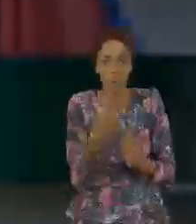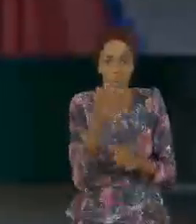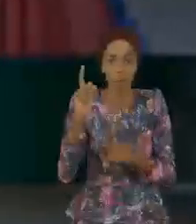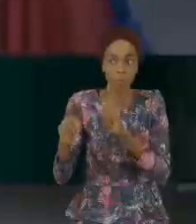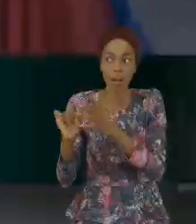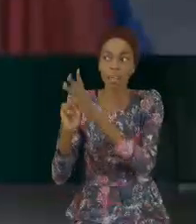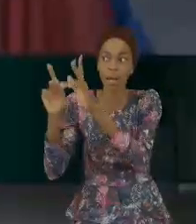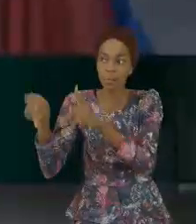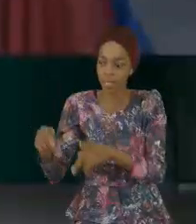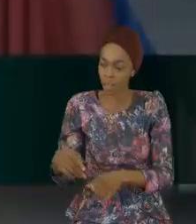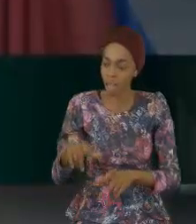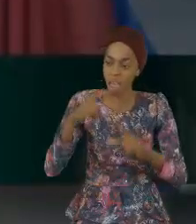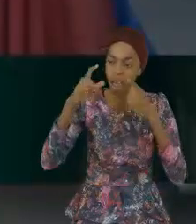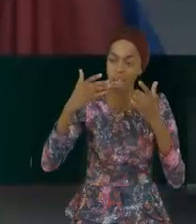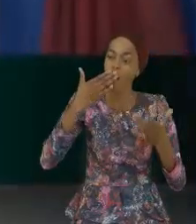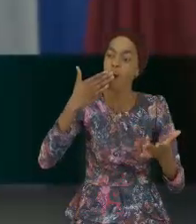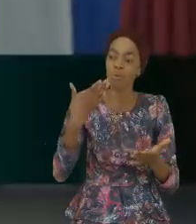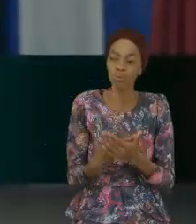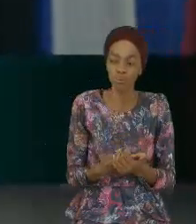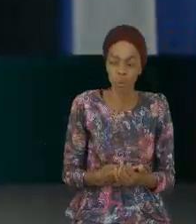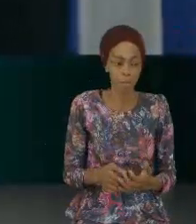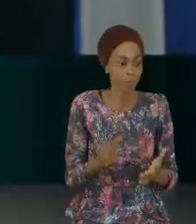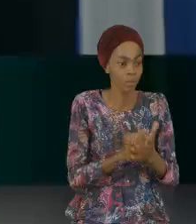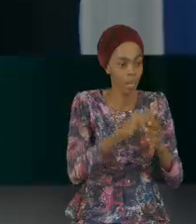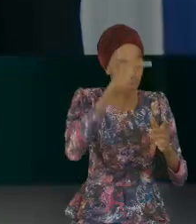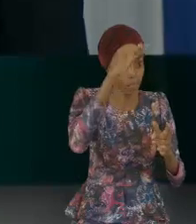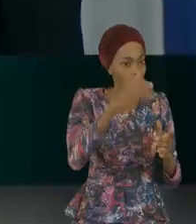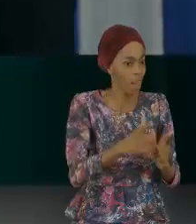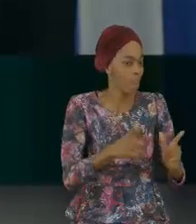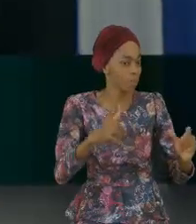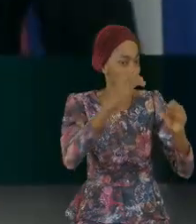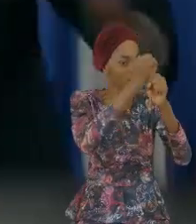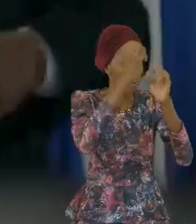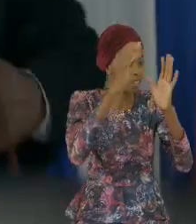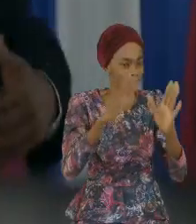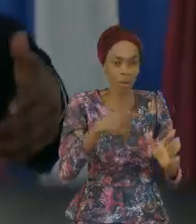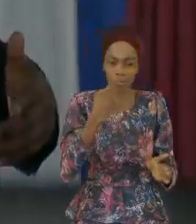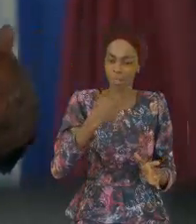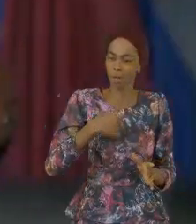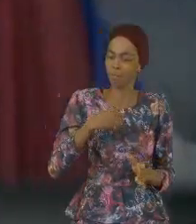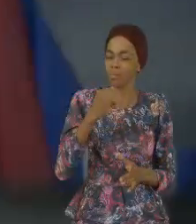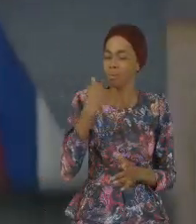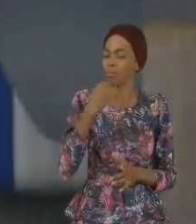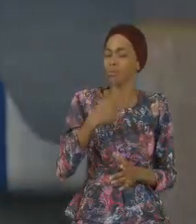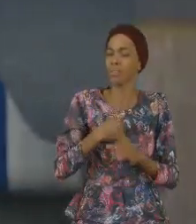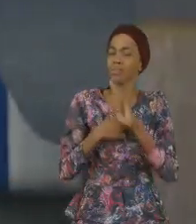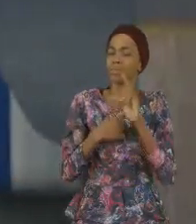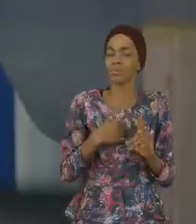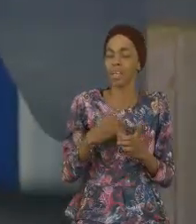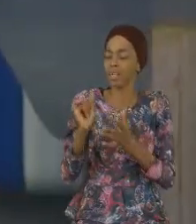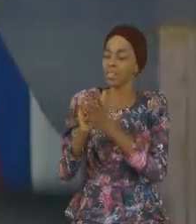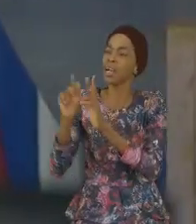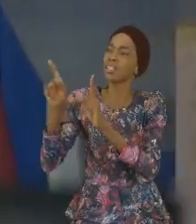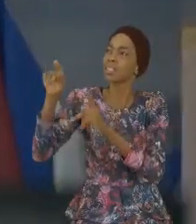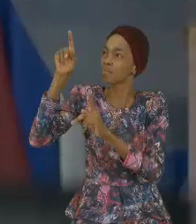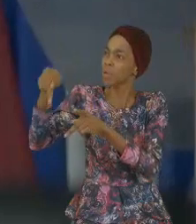communicator, who am I? That man, a great achiever, who am I? That man, a great